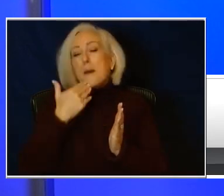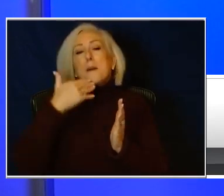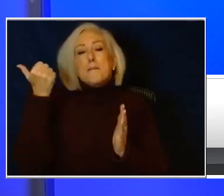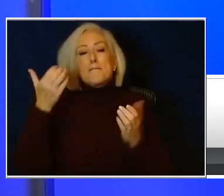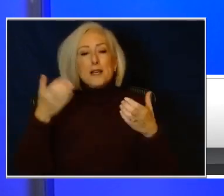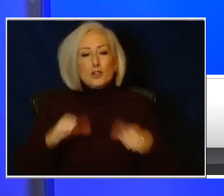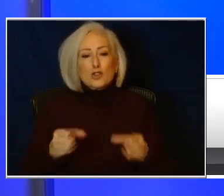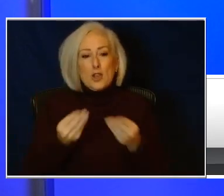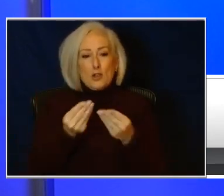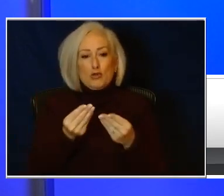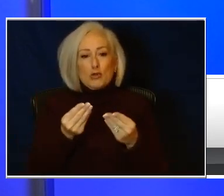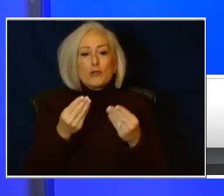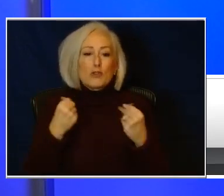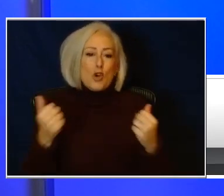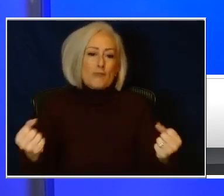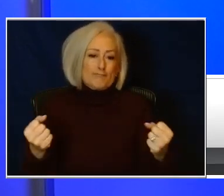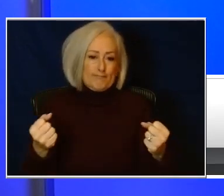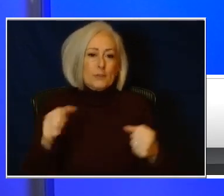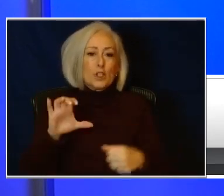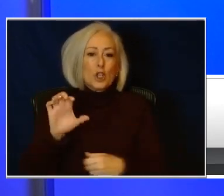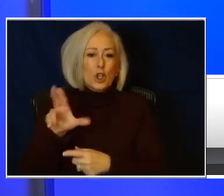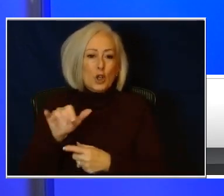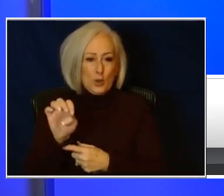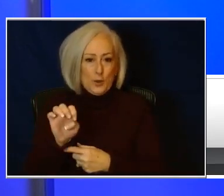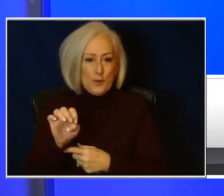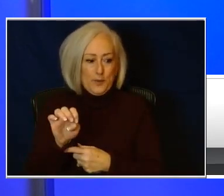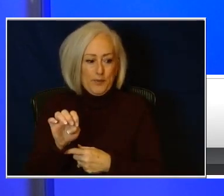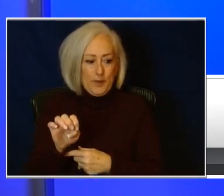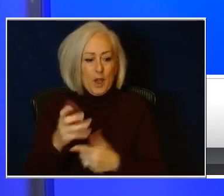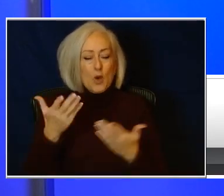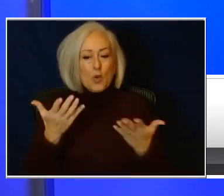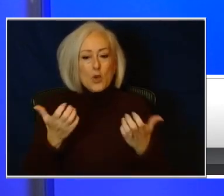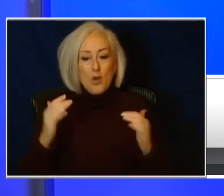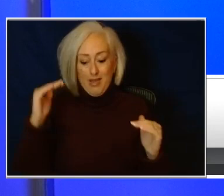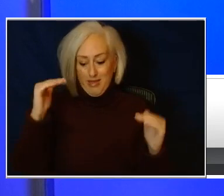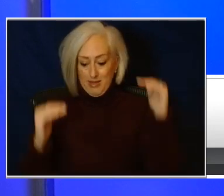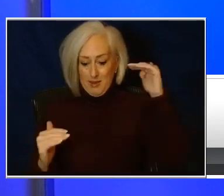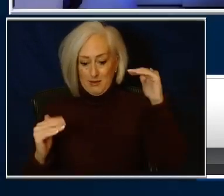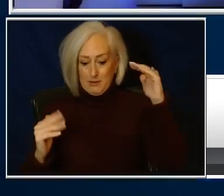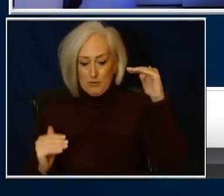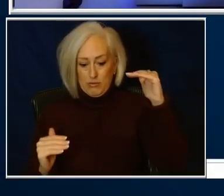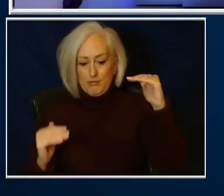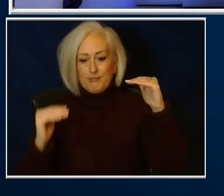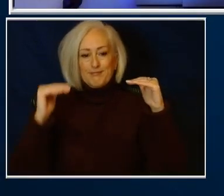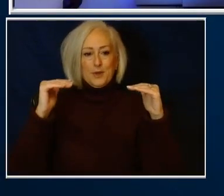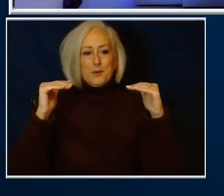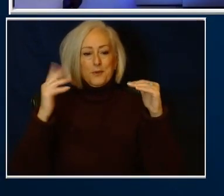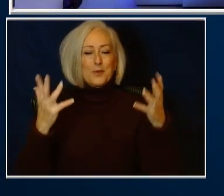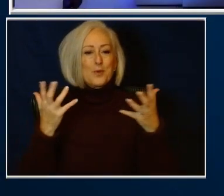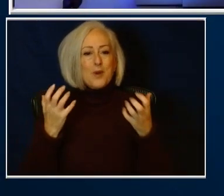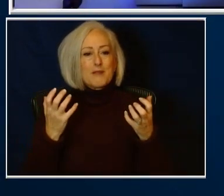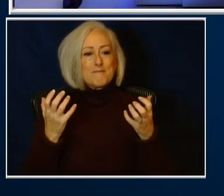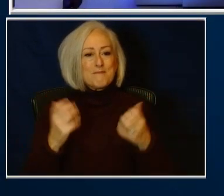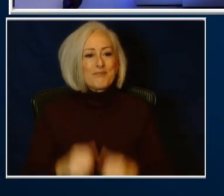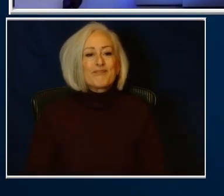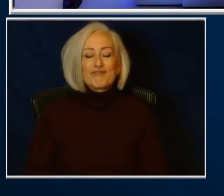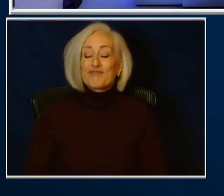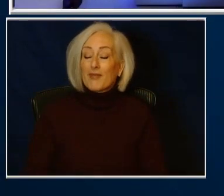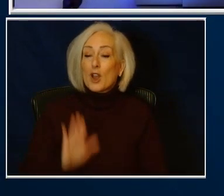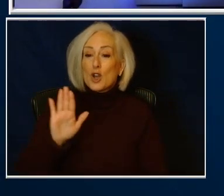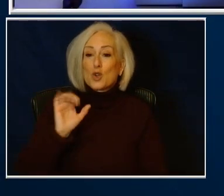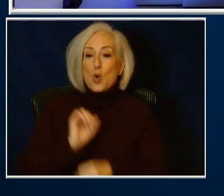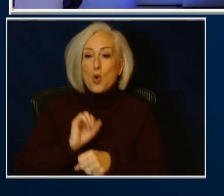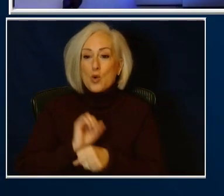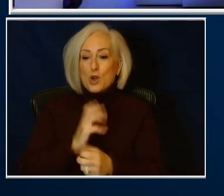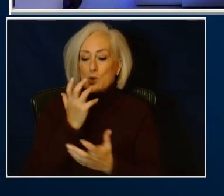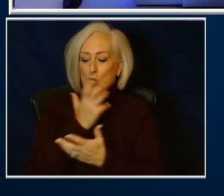efforts to really try to reduce the gap and reduce disparities in our region. Yeah, it is a big deal, and the work you've done is really important